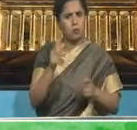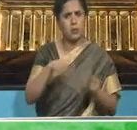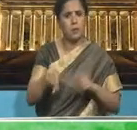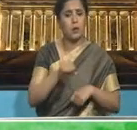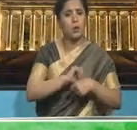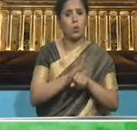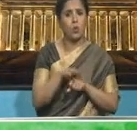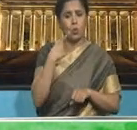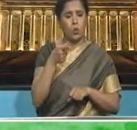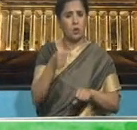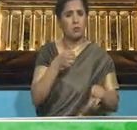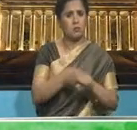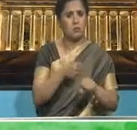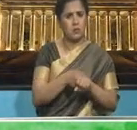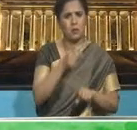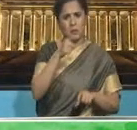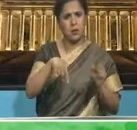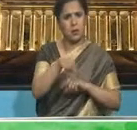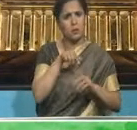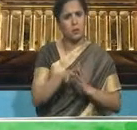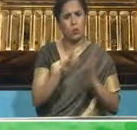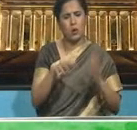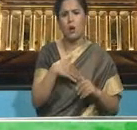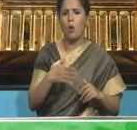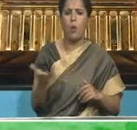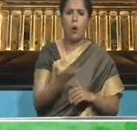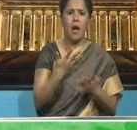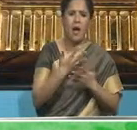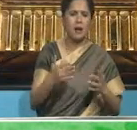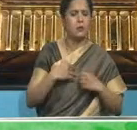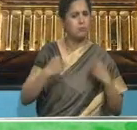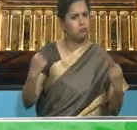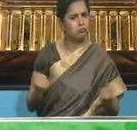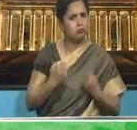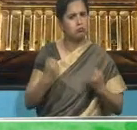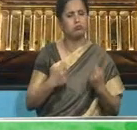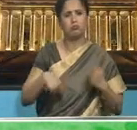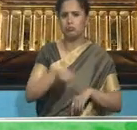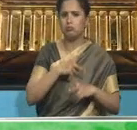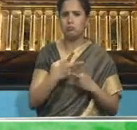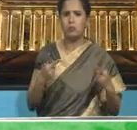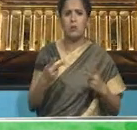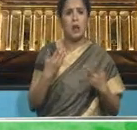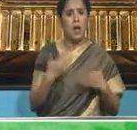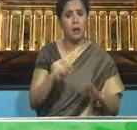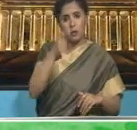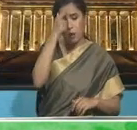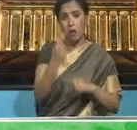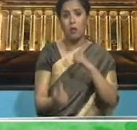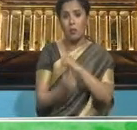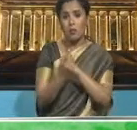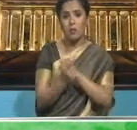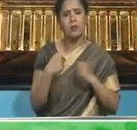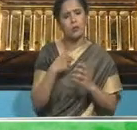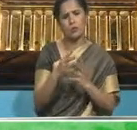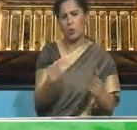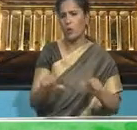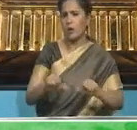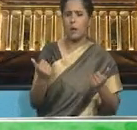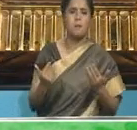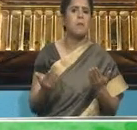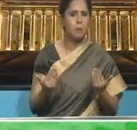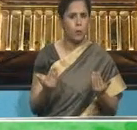corona warriors will make every possible effort to meet any situation. At the same